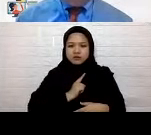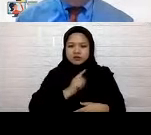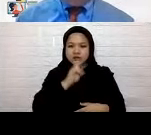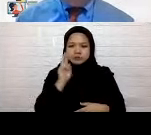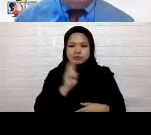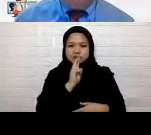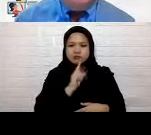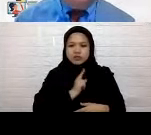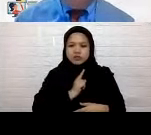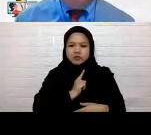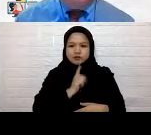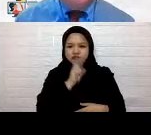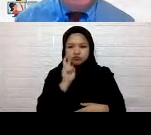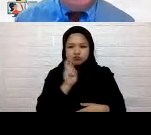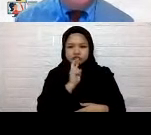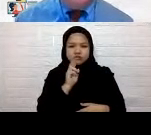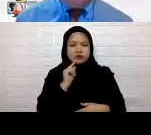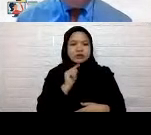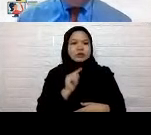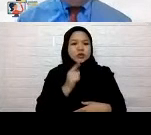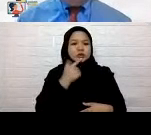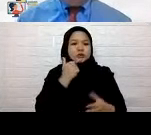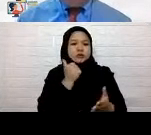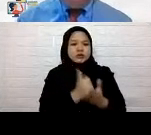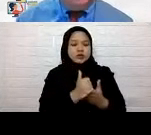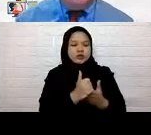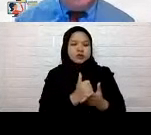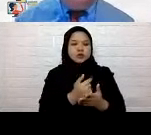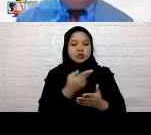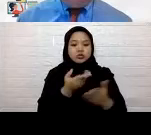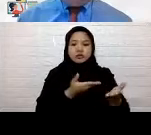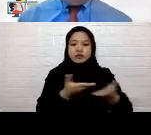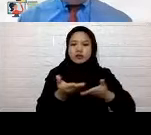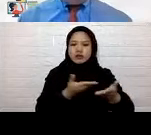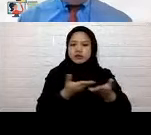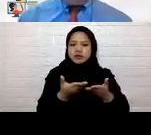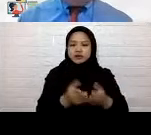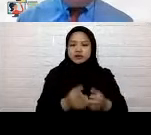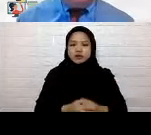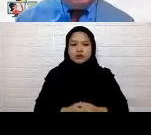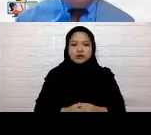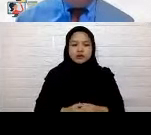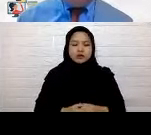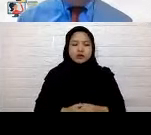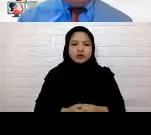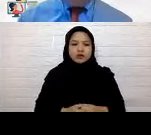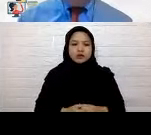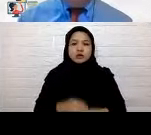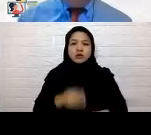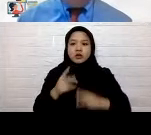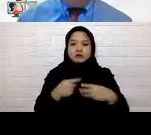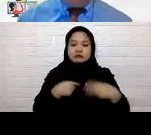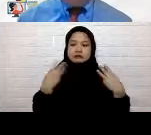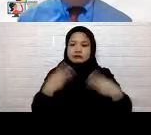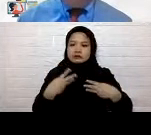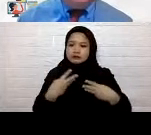privacy with text messages or SMS when we use WhatsApp. We have to be concerned about